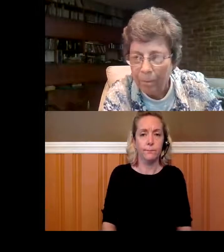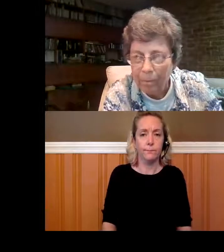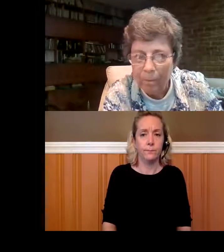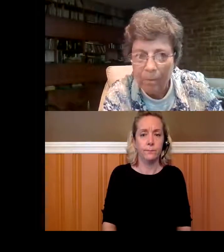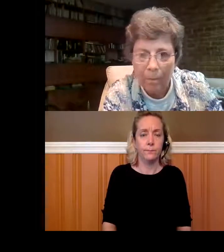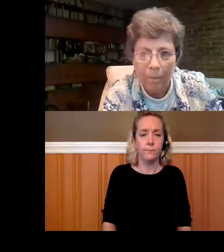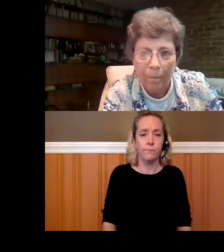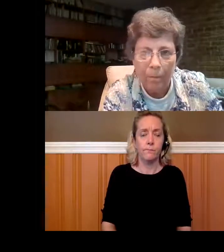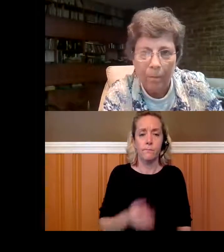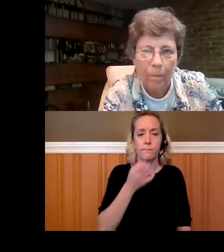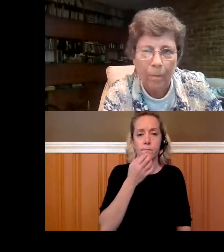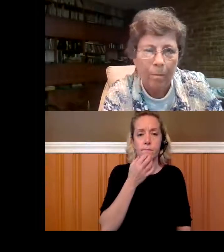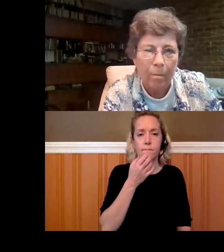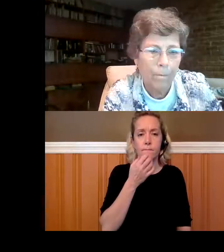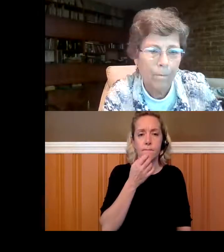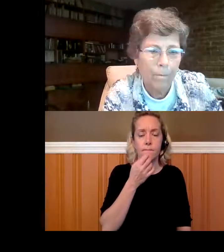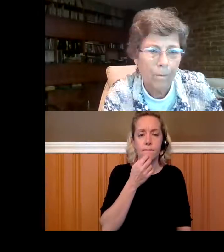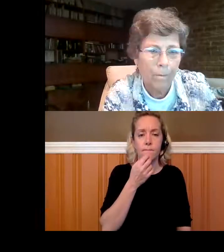Well,